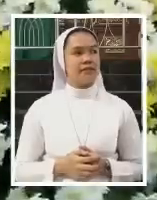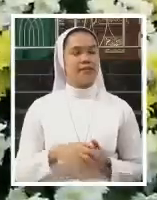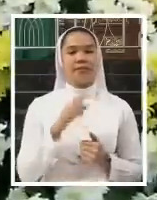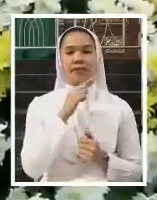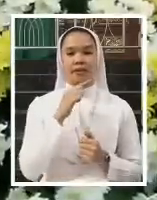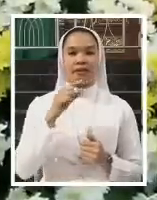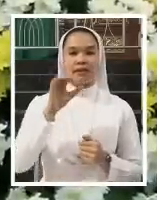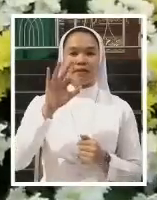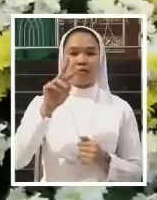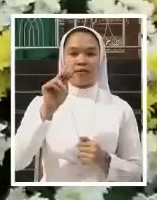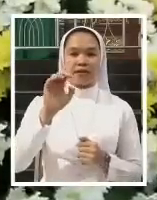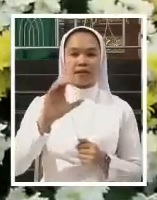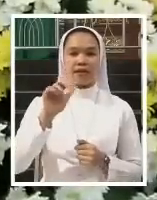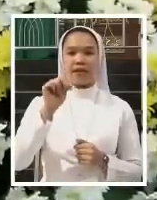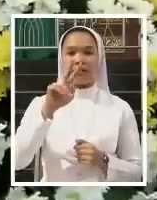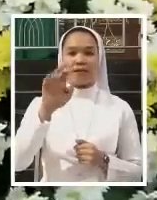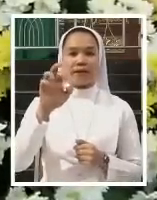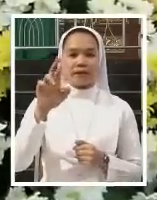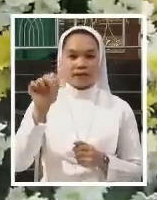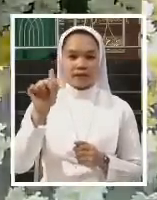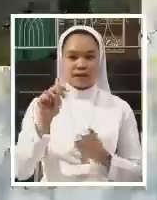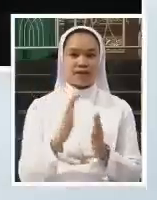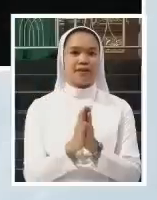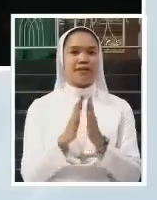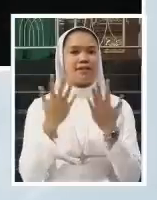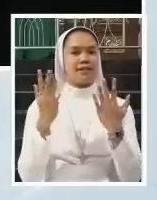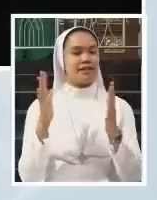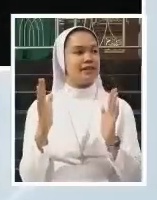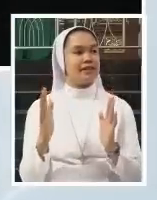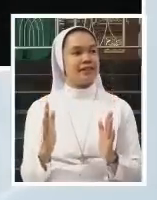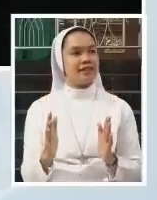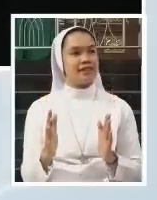Father Franklin Navera.